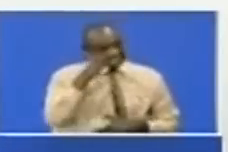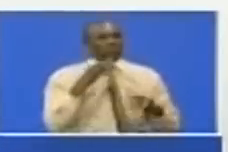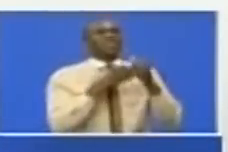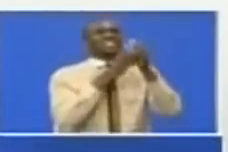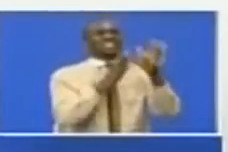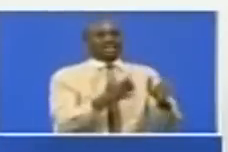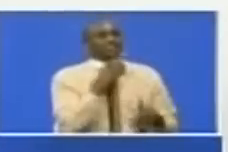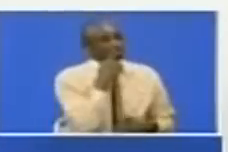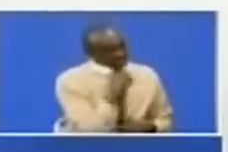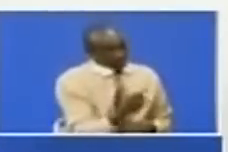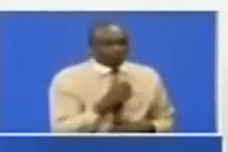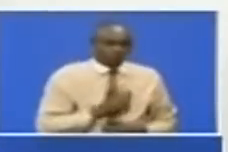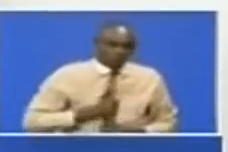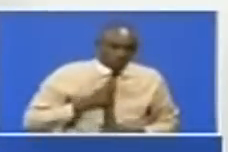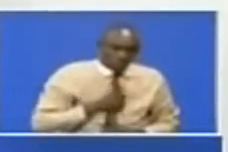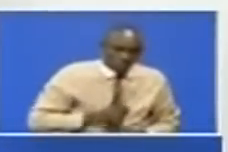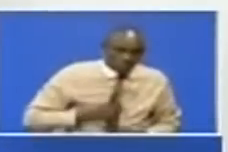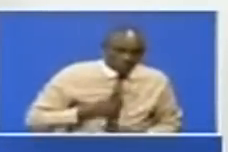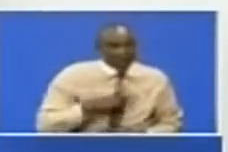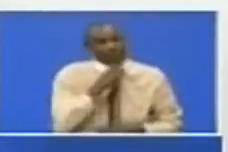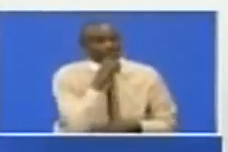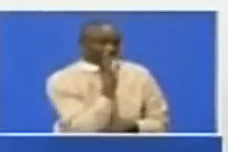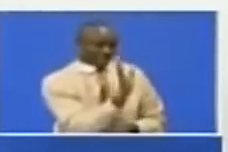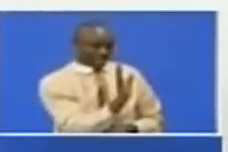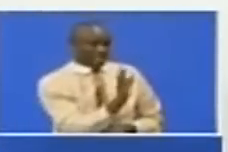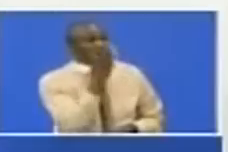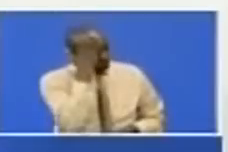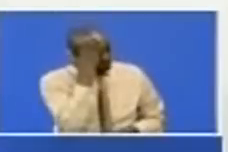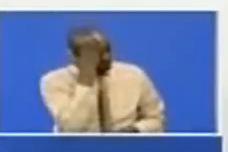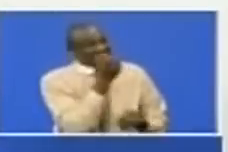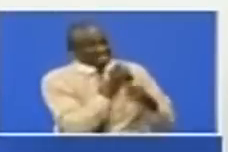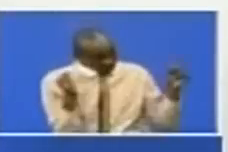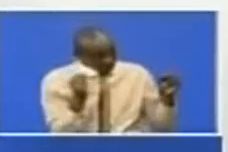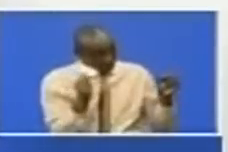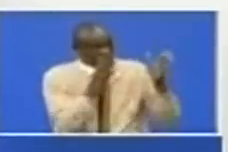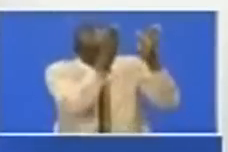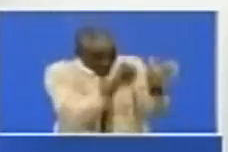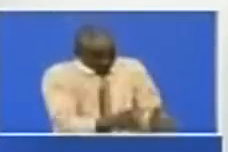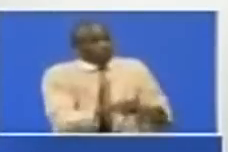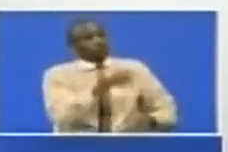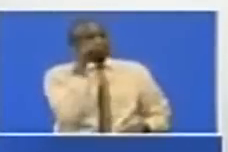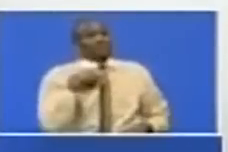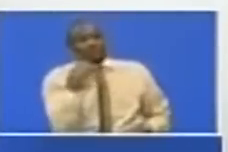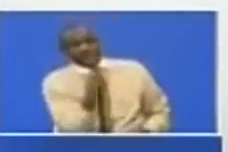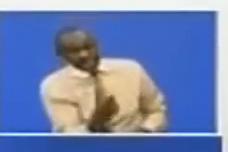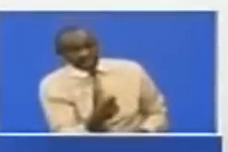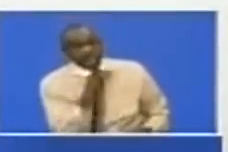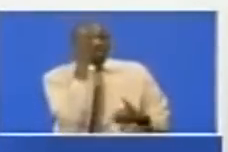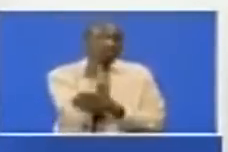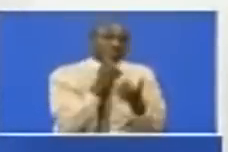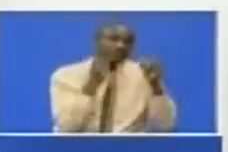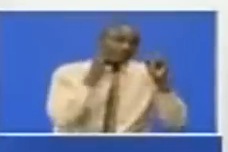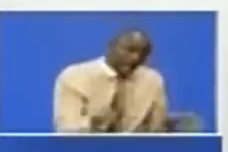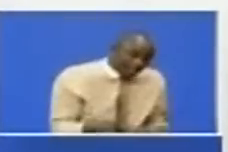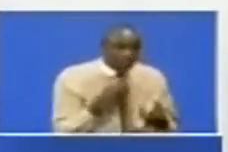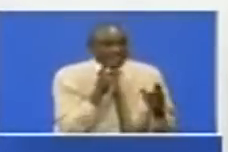leader to give my mm-hmm. condolences. But you know, salvation is a personal choice. Mm-hmm. So a lot of people say he got saved, he did not get